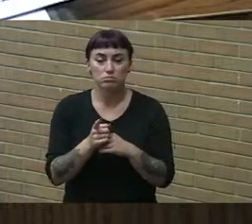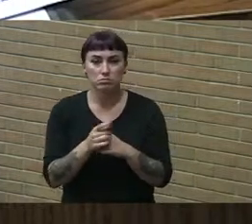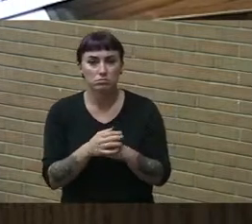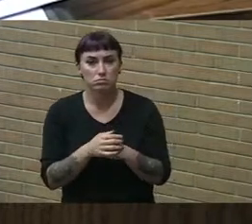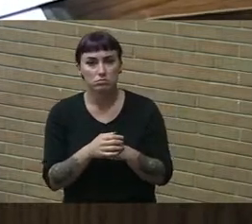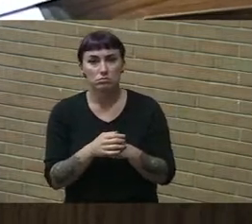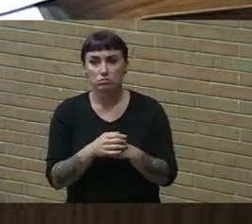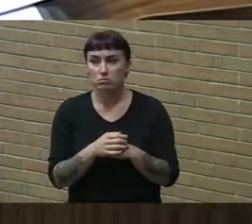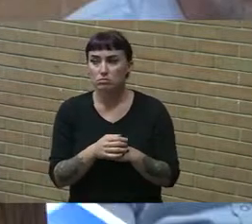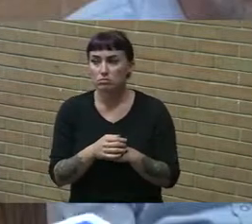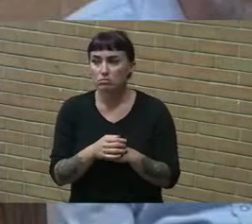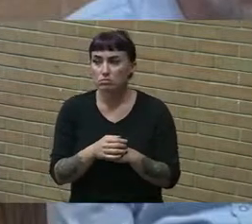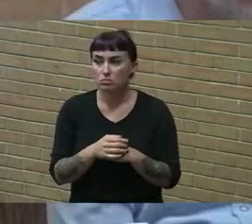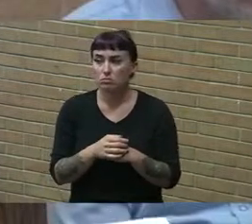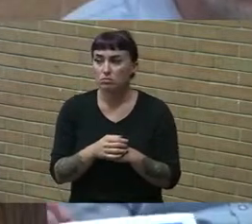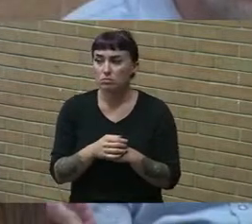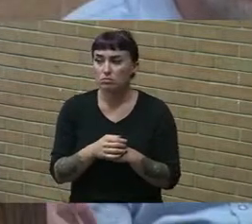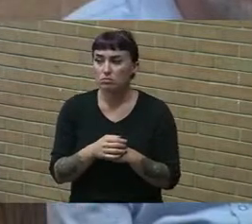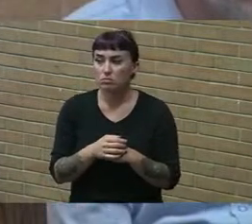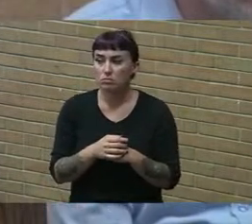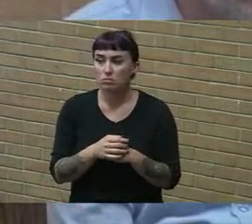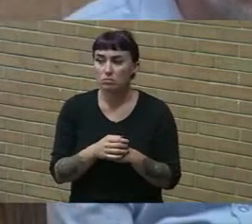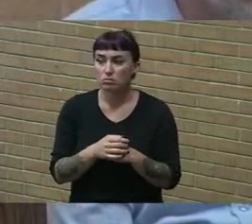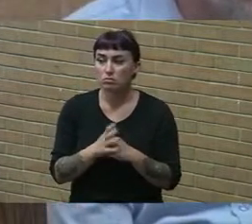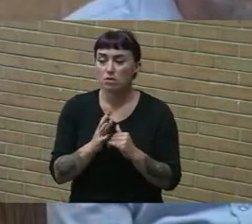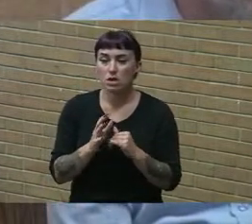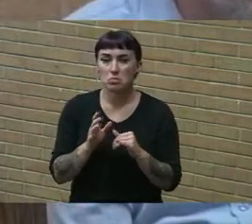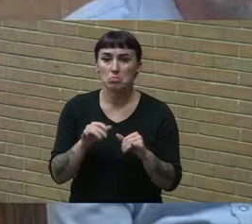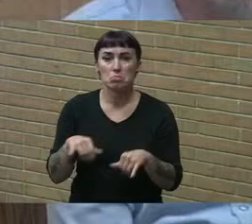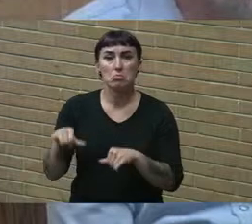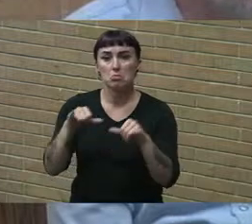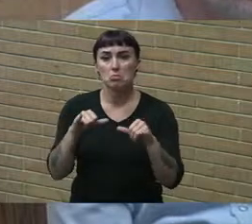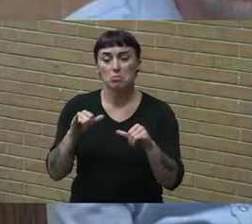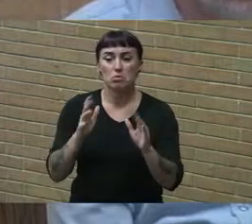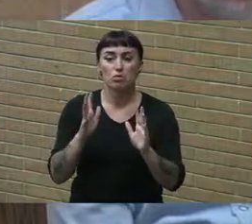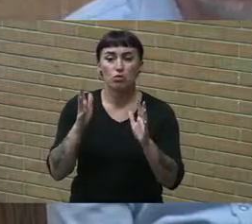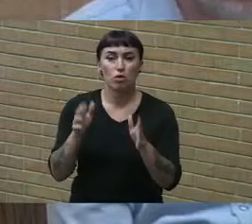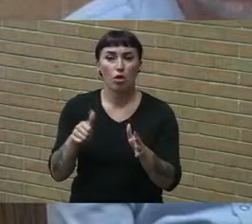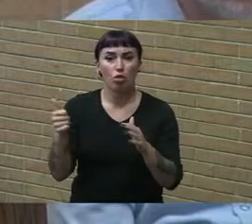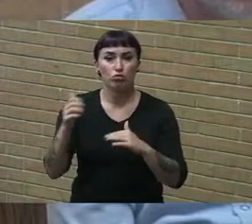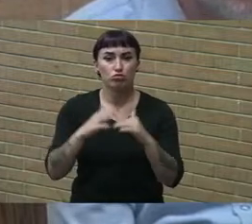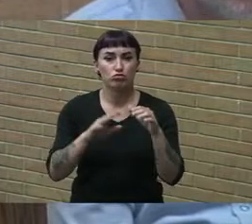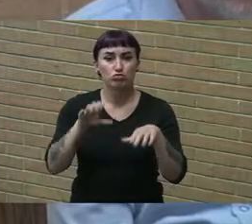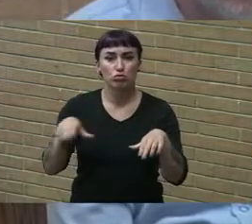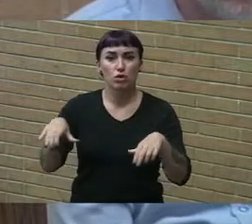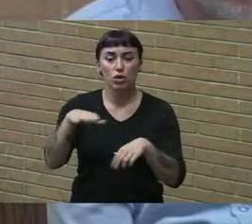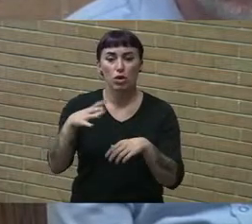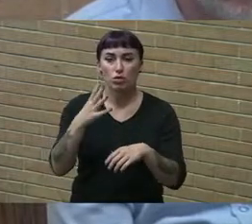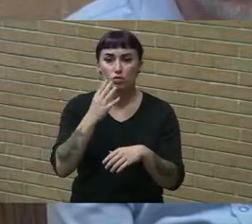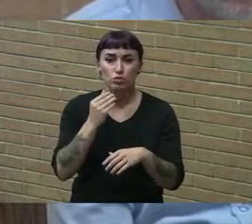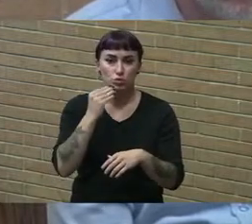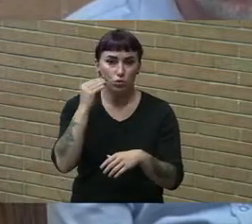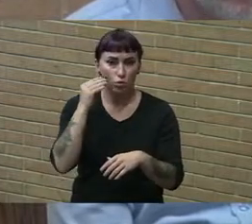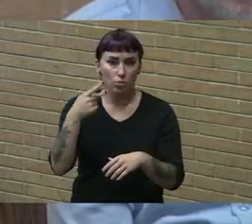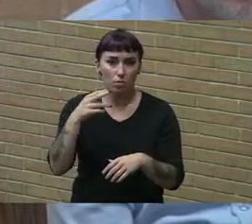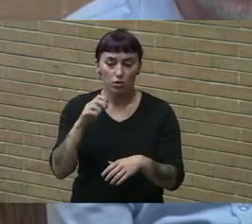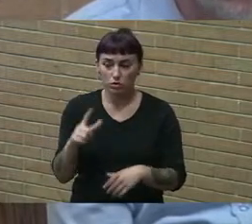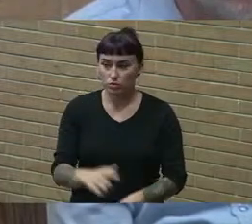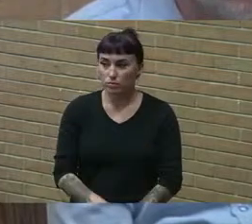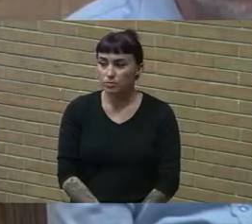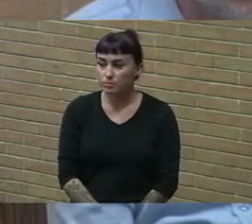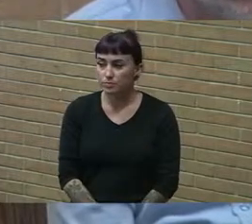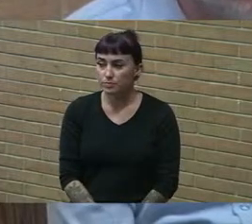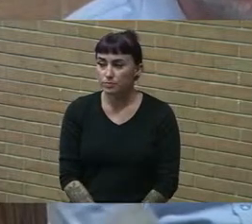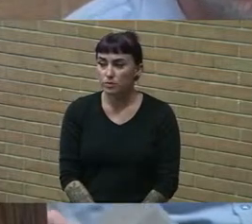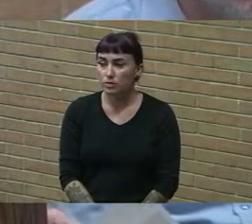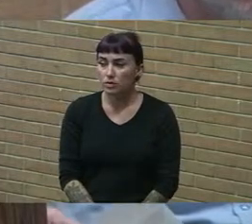in commonality with the remainder of the structures on the Jewish home parcel. The